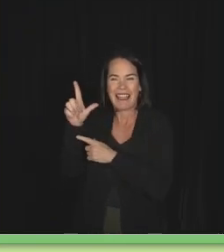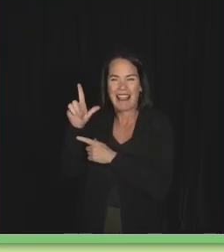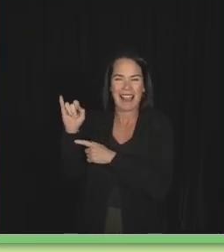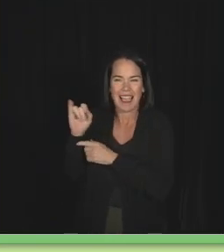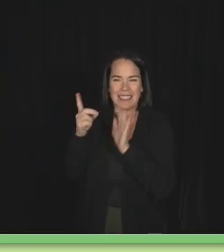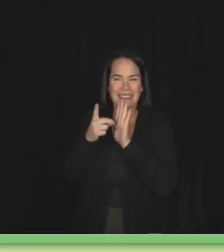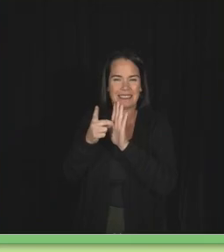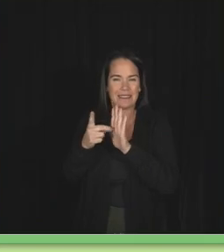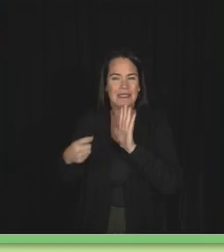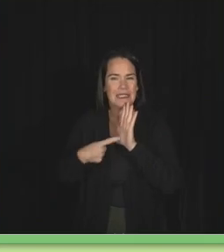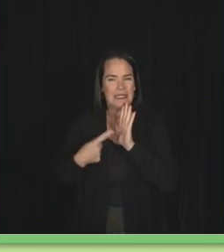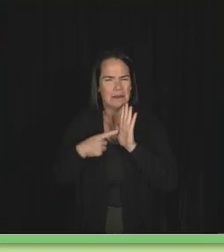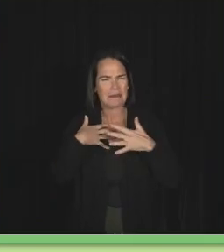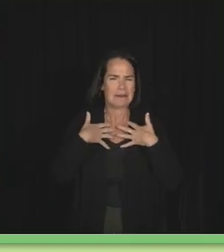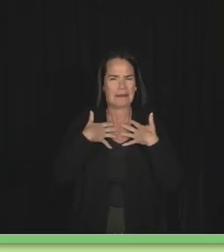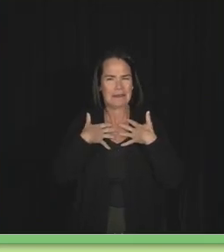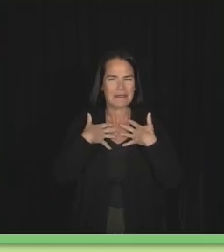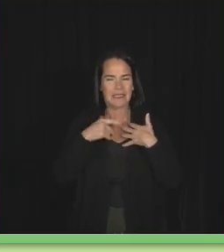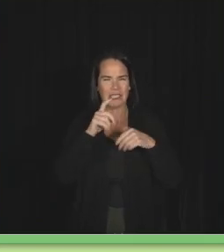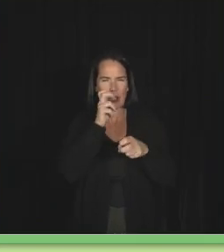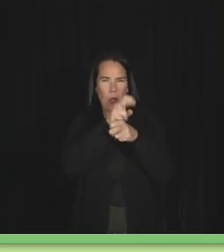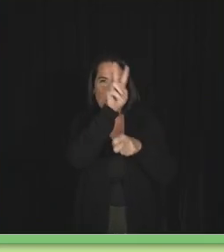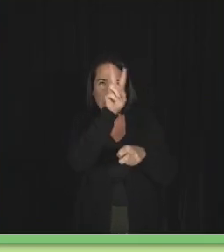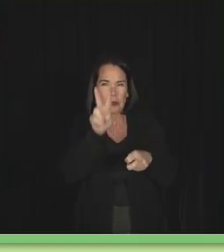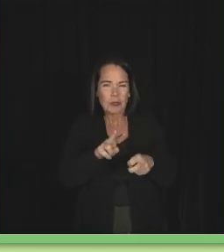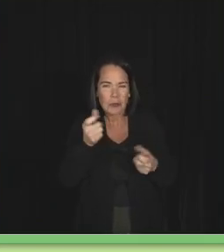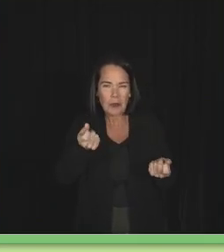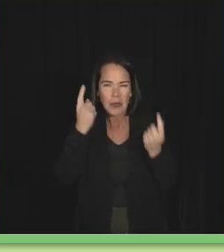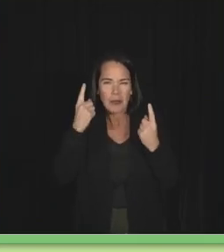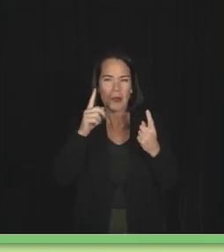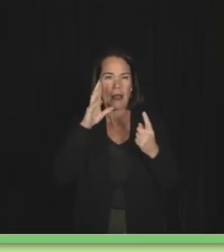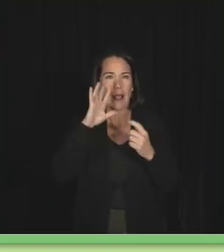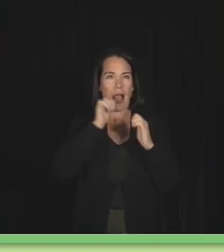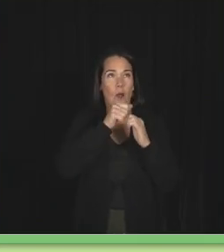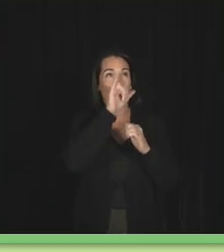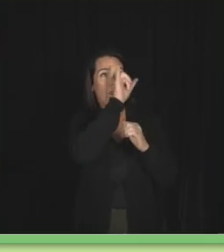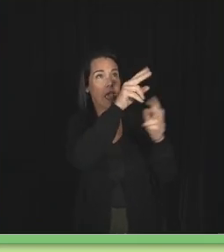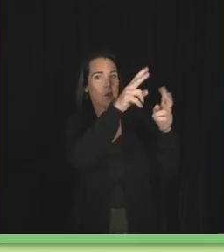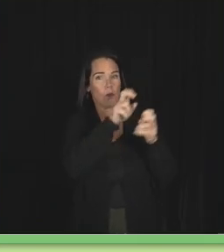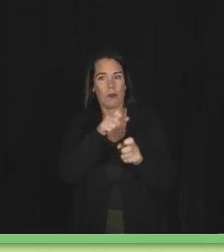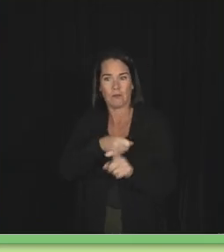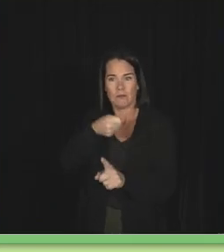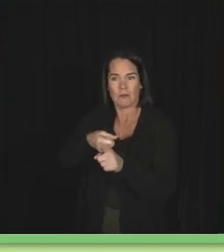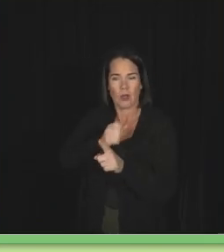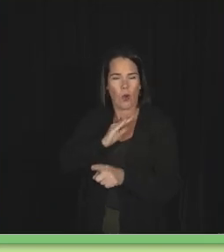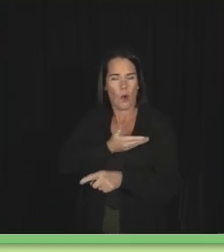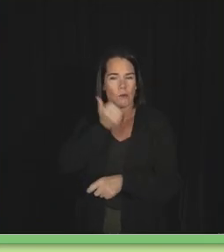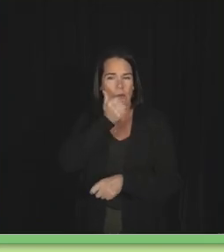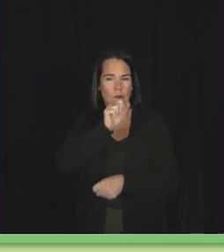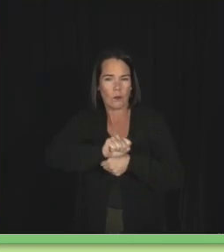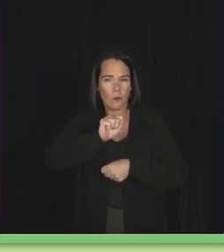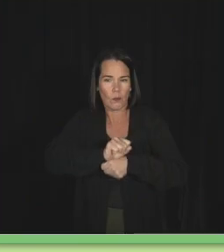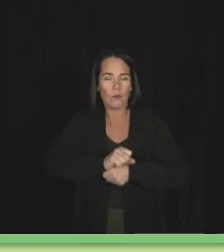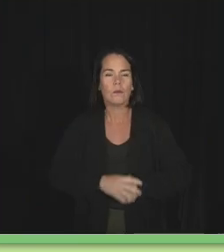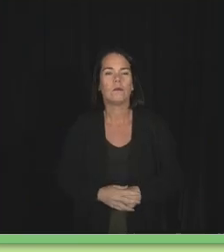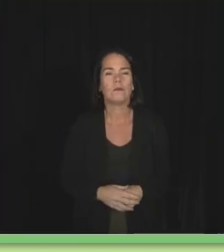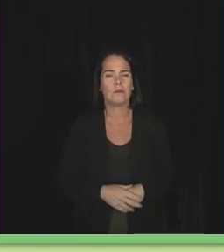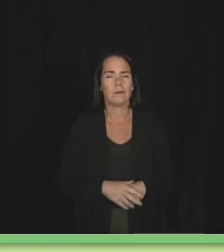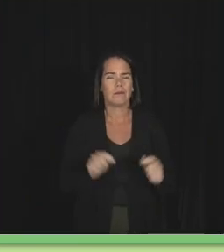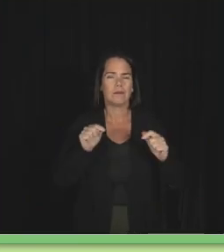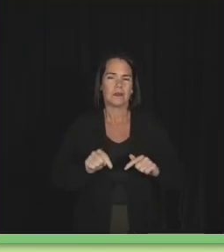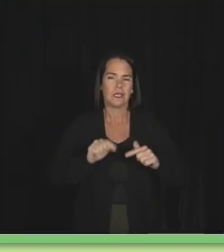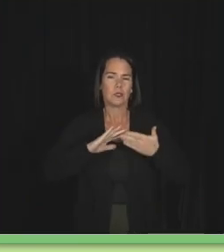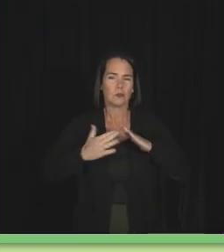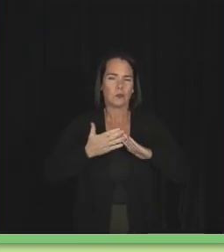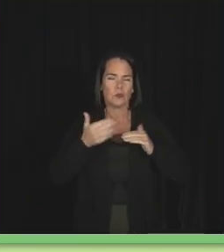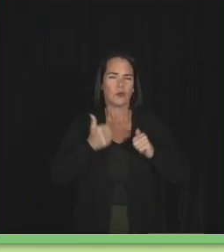mean, sometimes it could be a little bit complicated to understand the impact, but this community is truly trying to